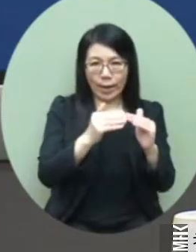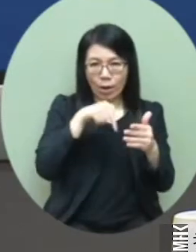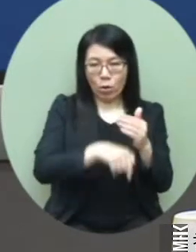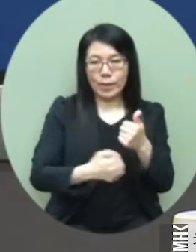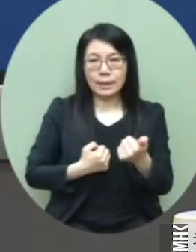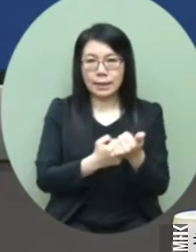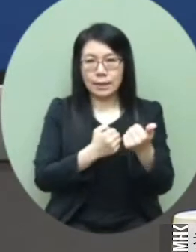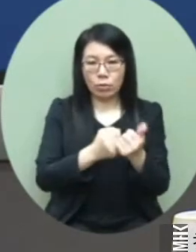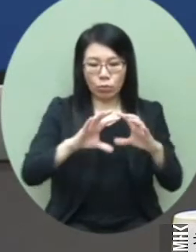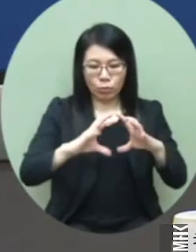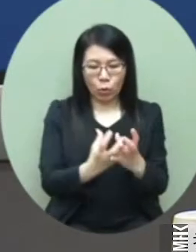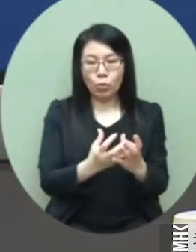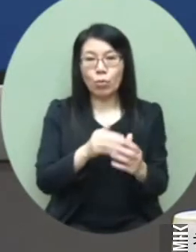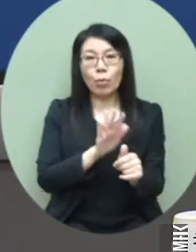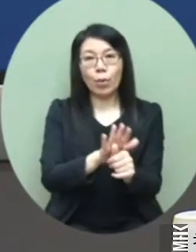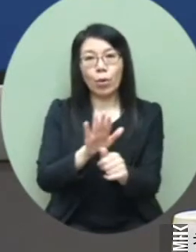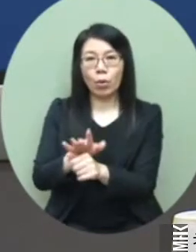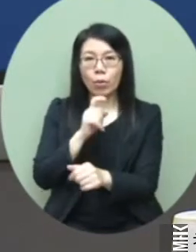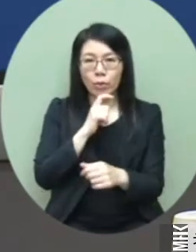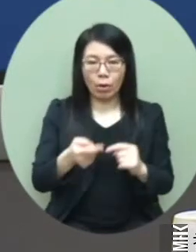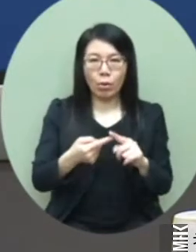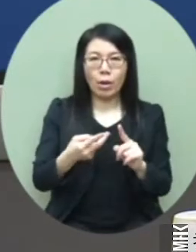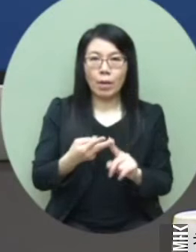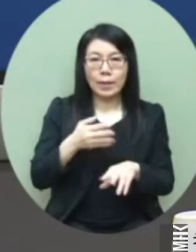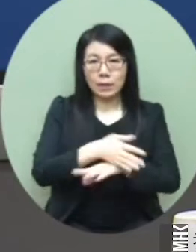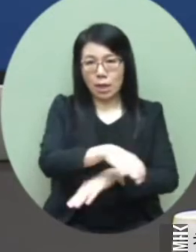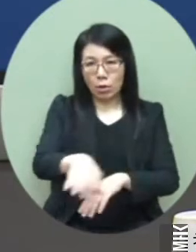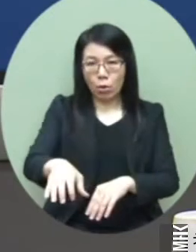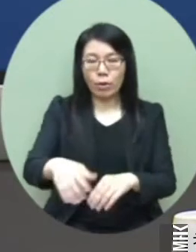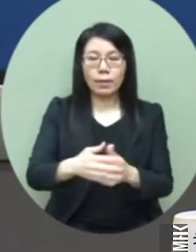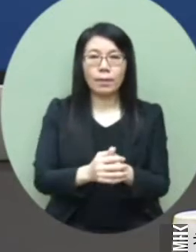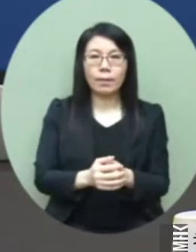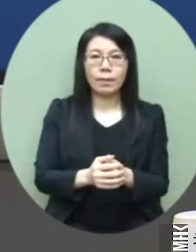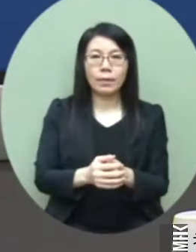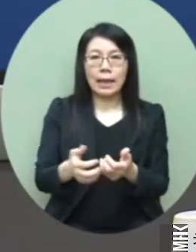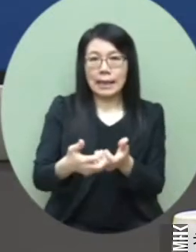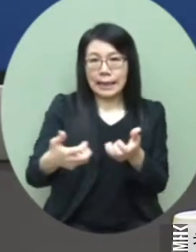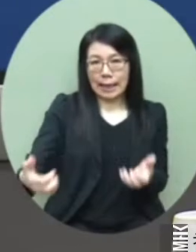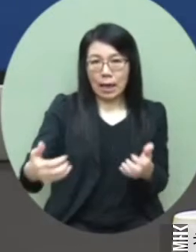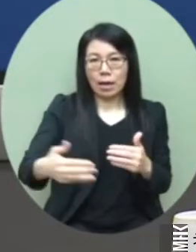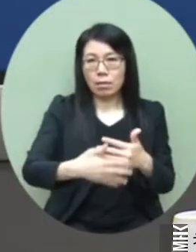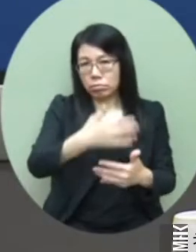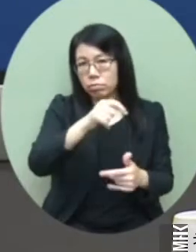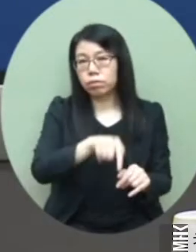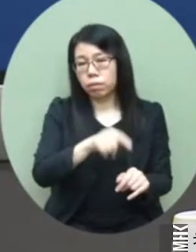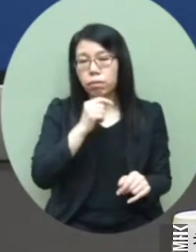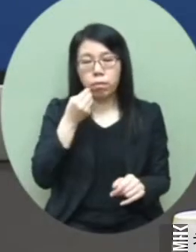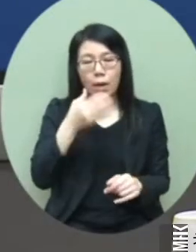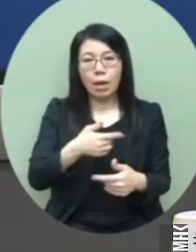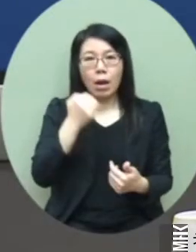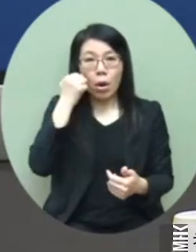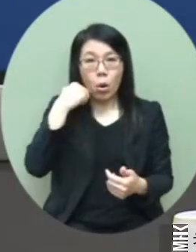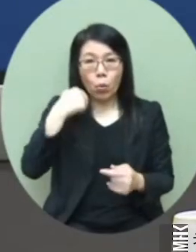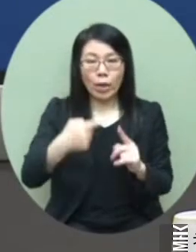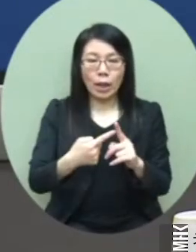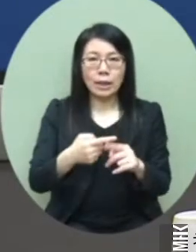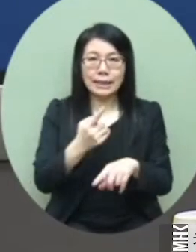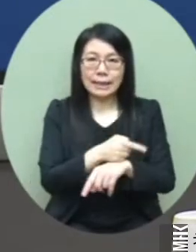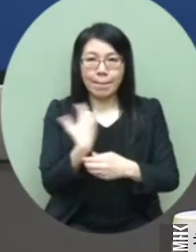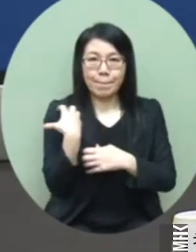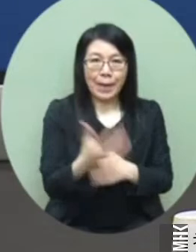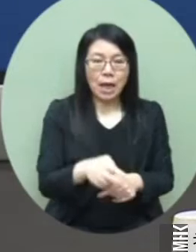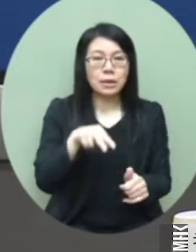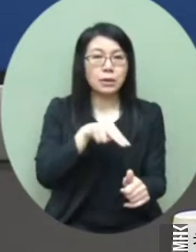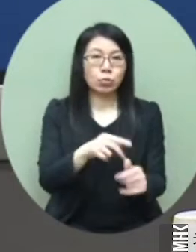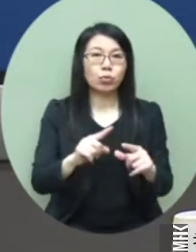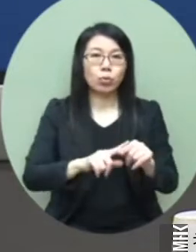the community isolation facilities to holding centers for elderly and community treatment